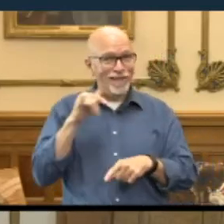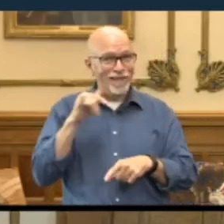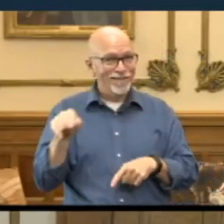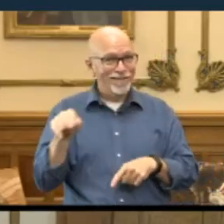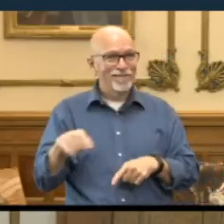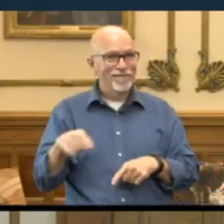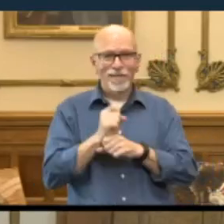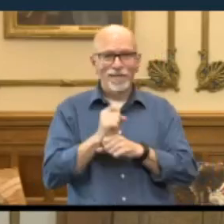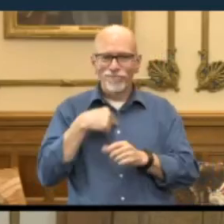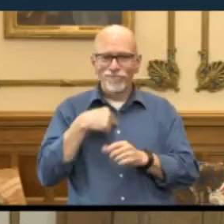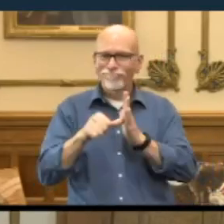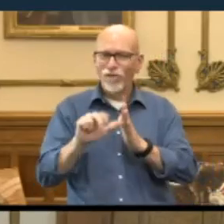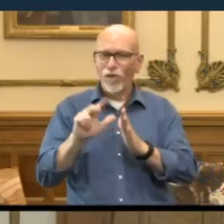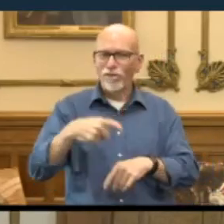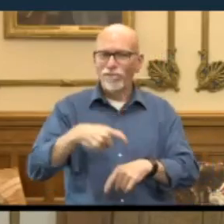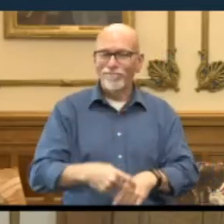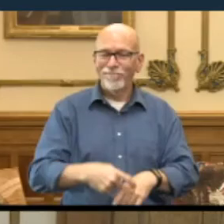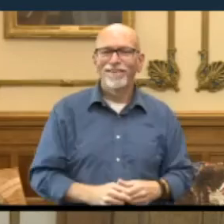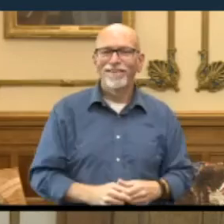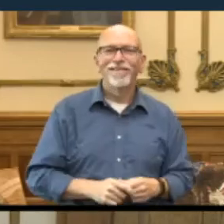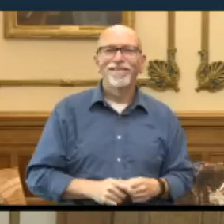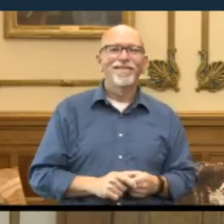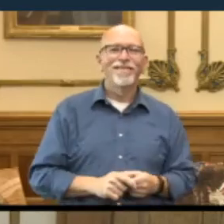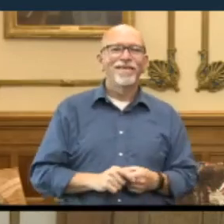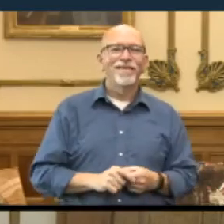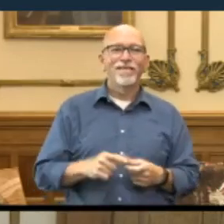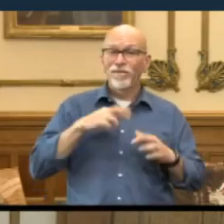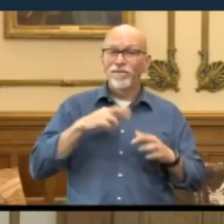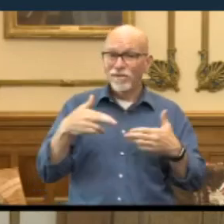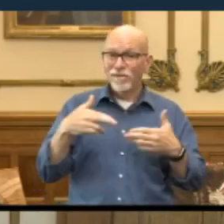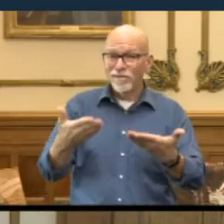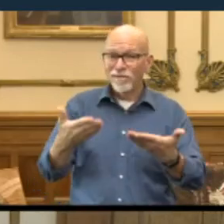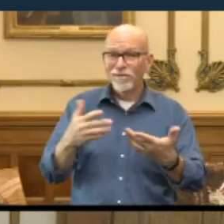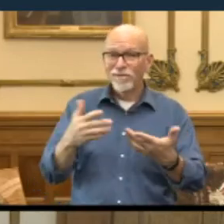just wanted to get that in there for the third time. We'll go. Rachel? Why don't